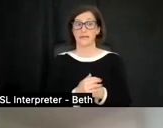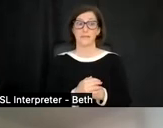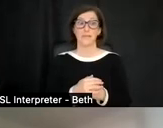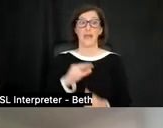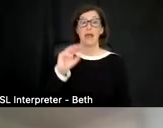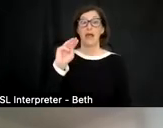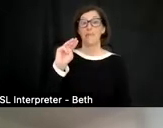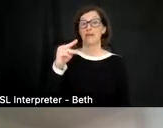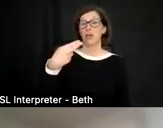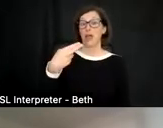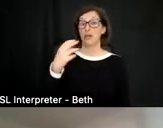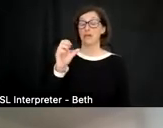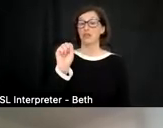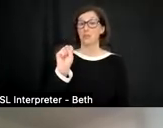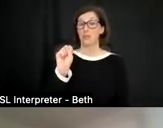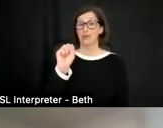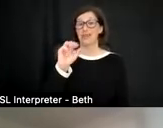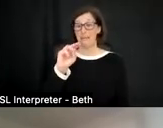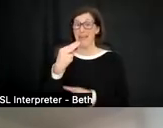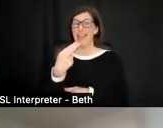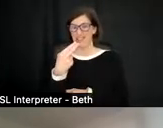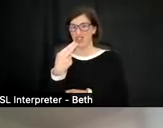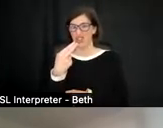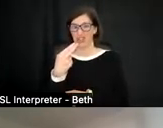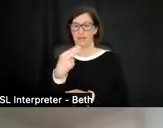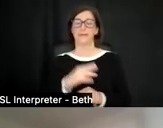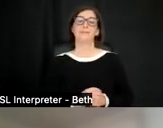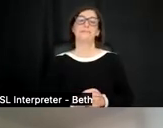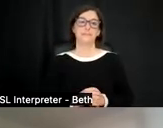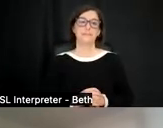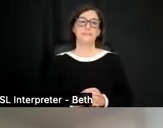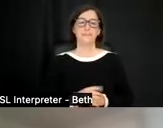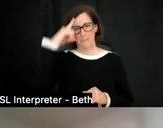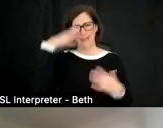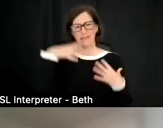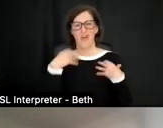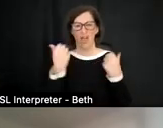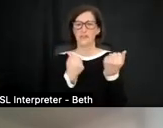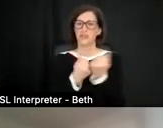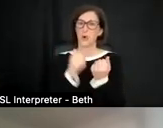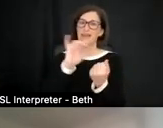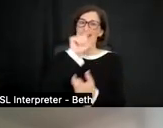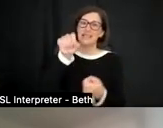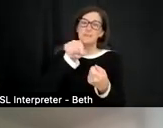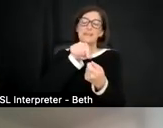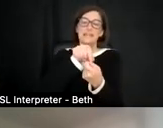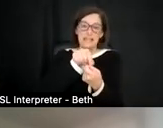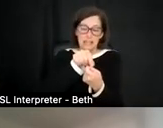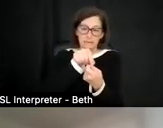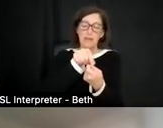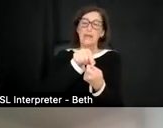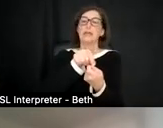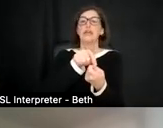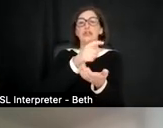health support, the MH in MHPSS, refers to the specific conditions, the